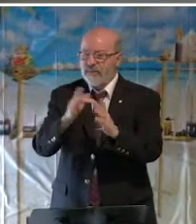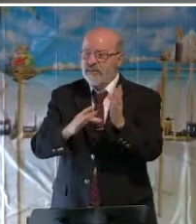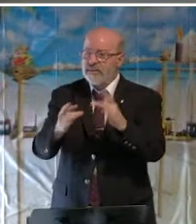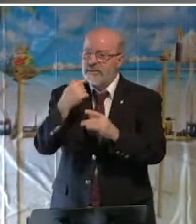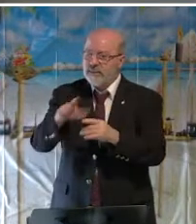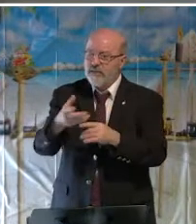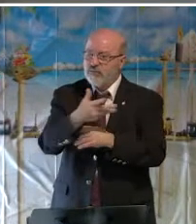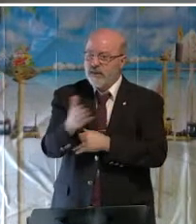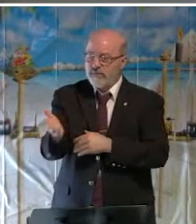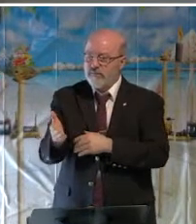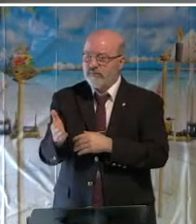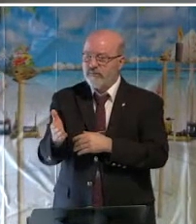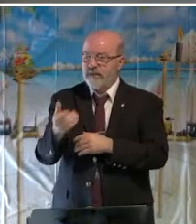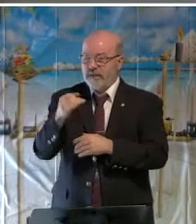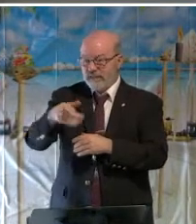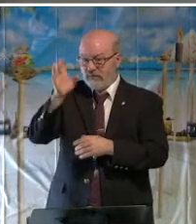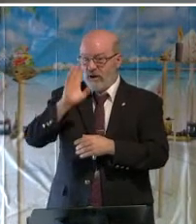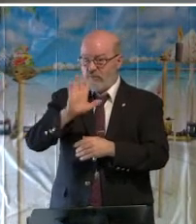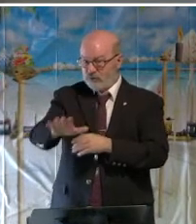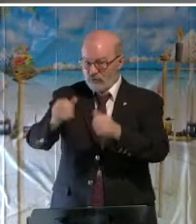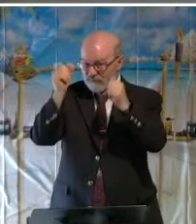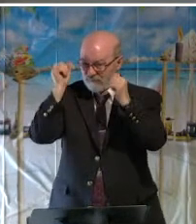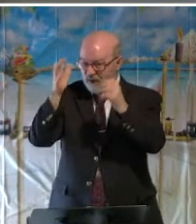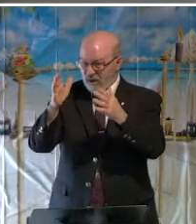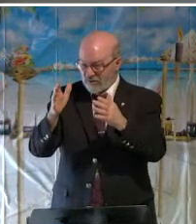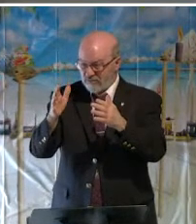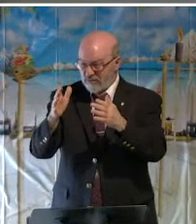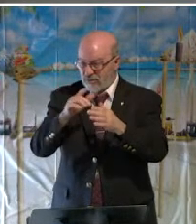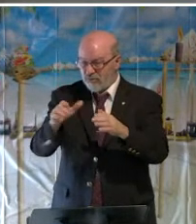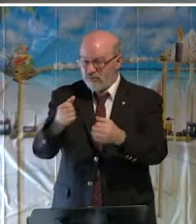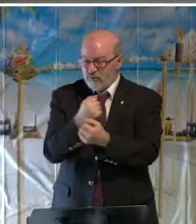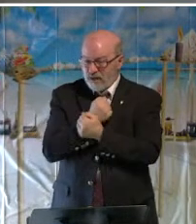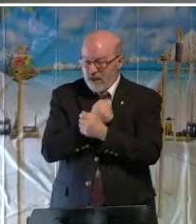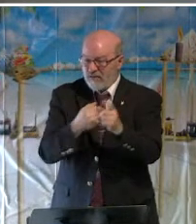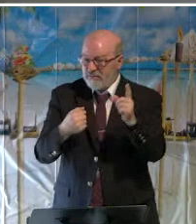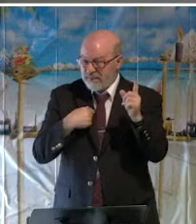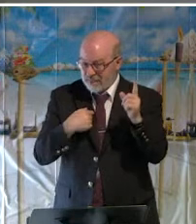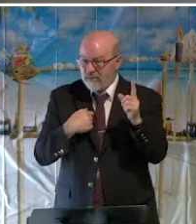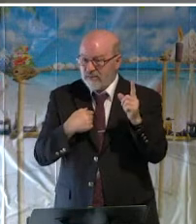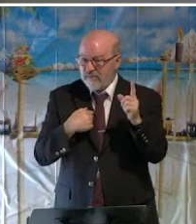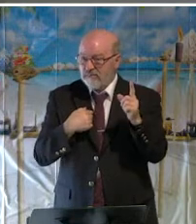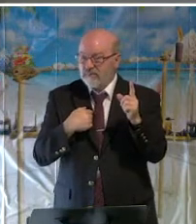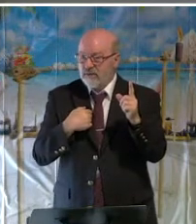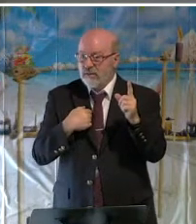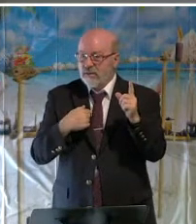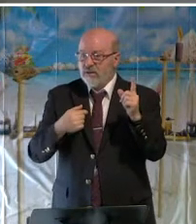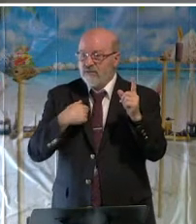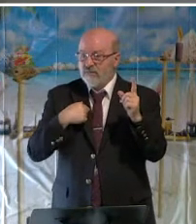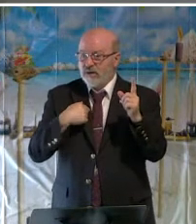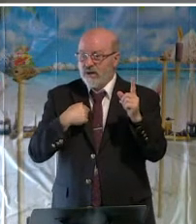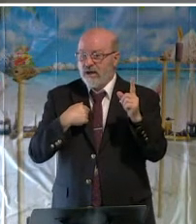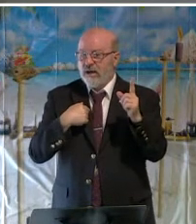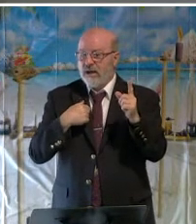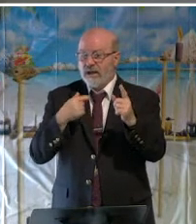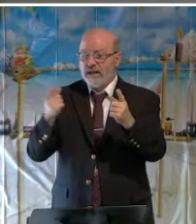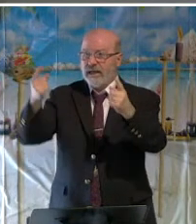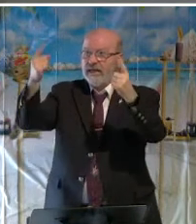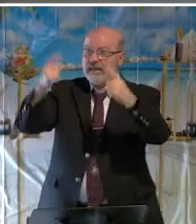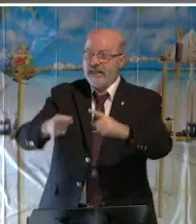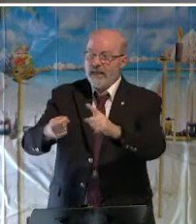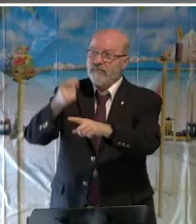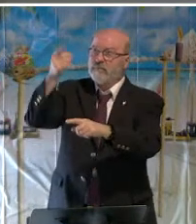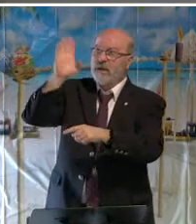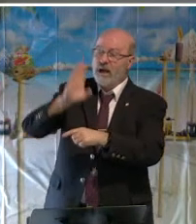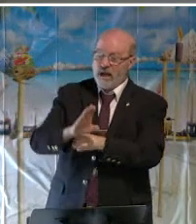Jesus saith unto them, if God were your father, you would love me. For I proceeded forth and came